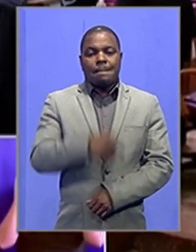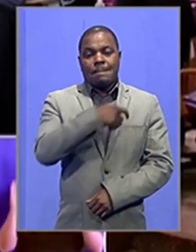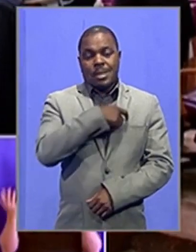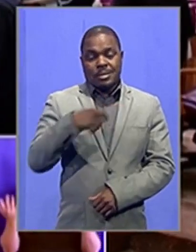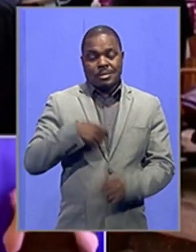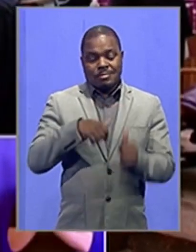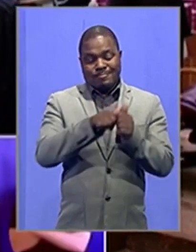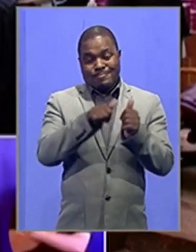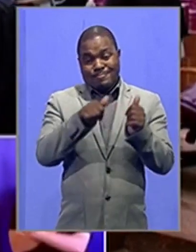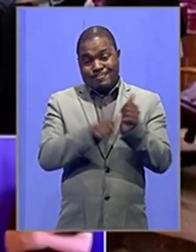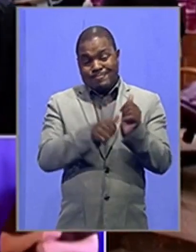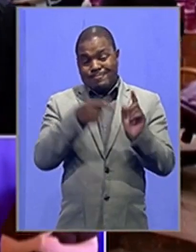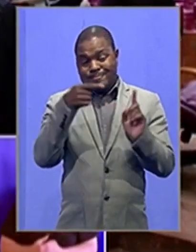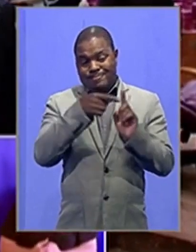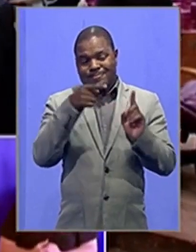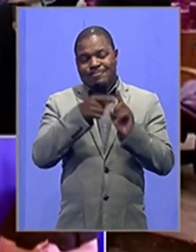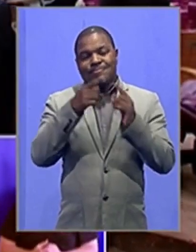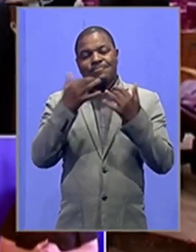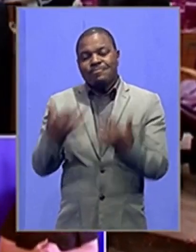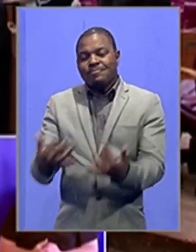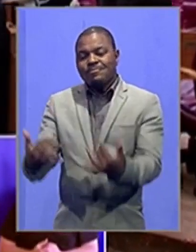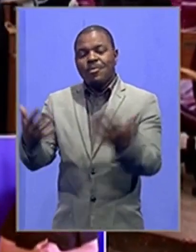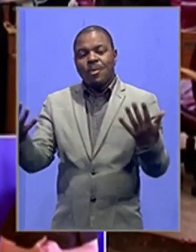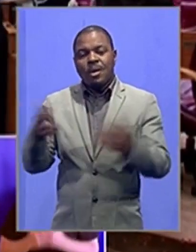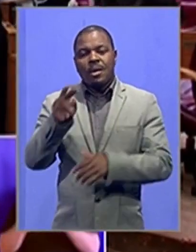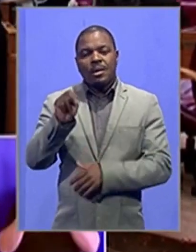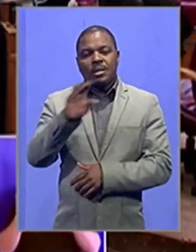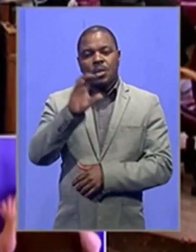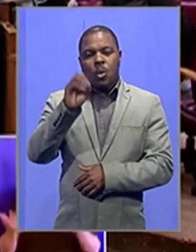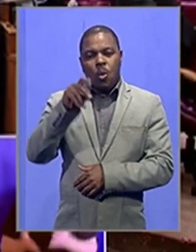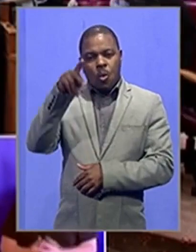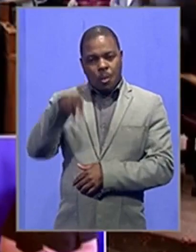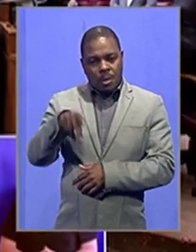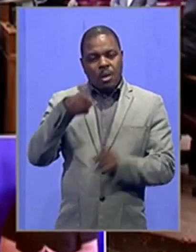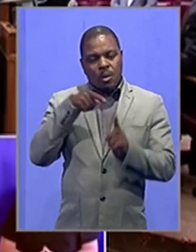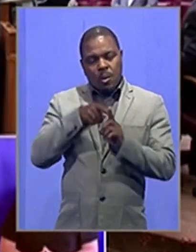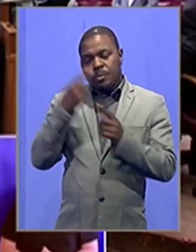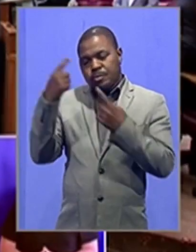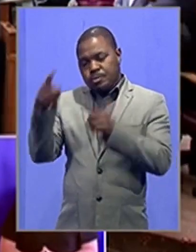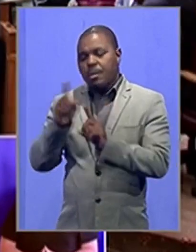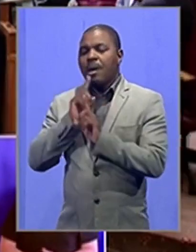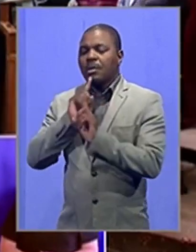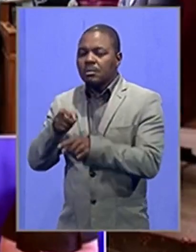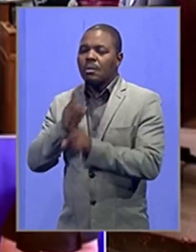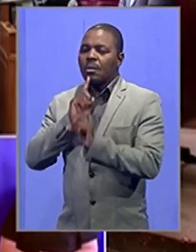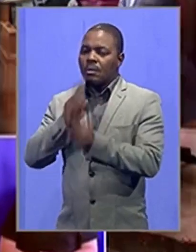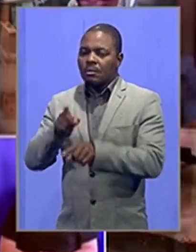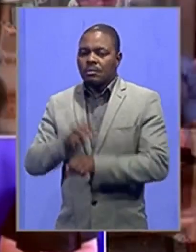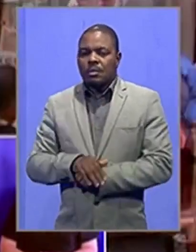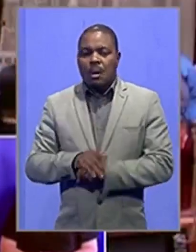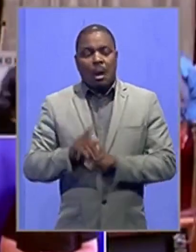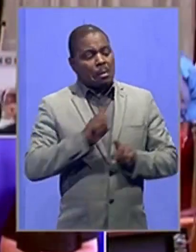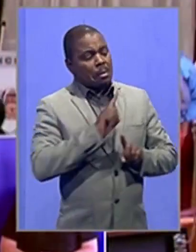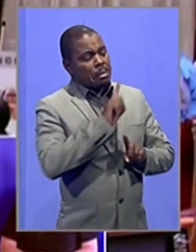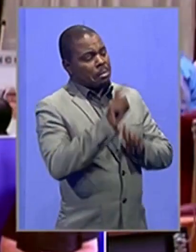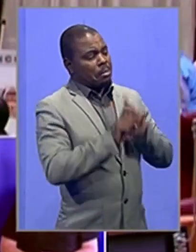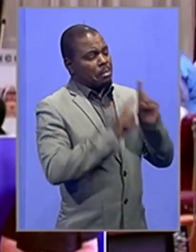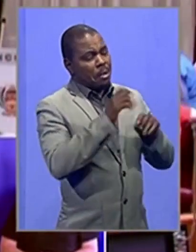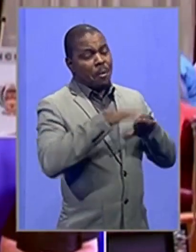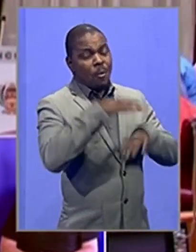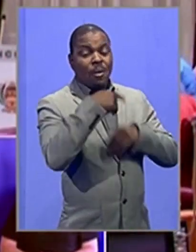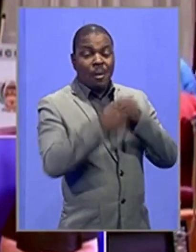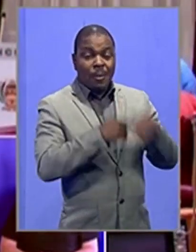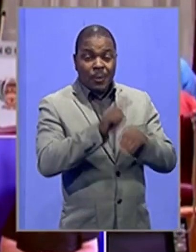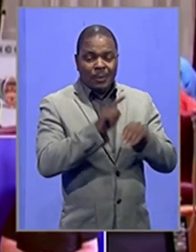Motlatsa-mopresidente o ne a araba dipotso kwa kgotla ya bosetšhaba ya diporofense NCOP. Dipotso di ne di ikaegile thata ka morero o ka